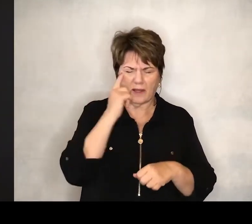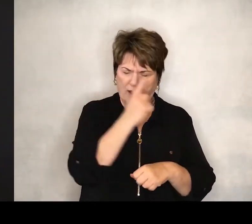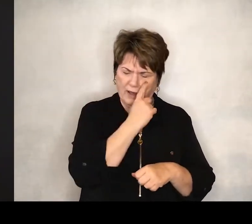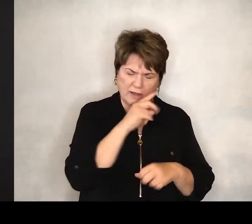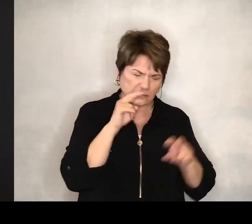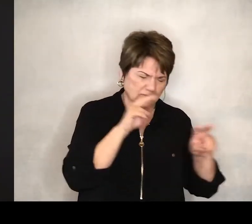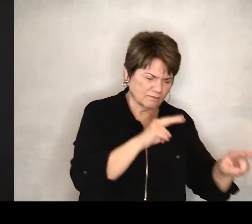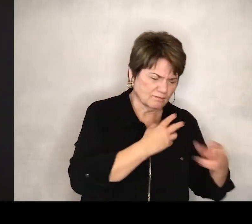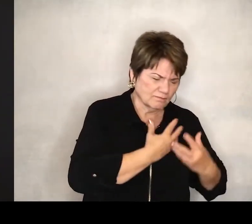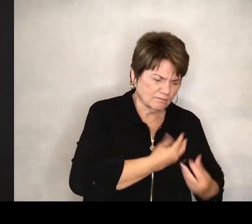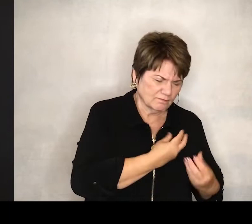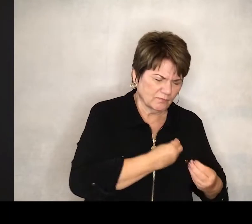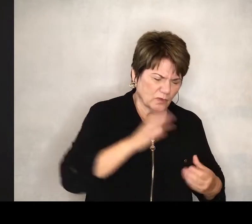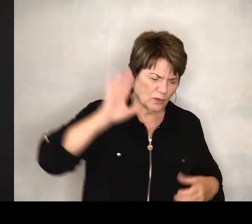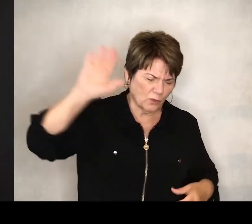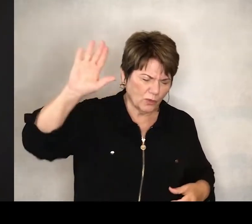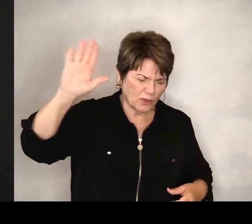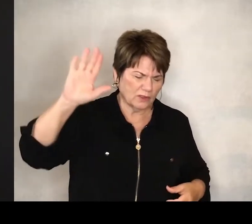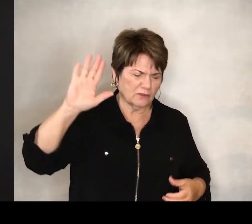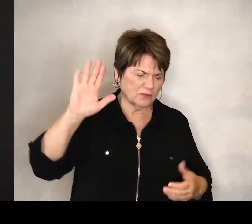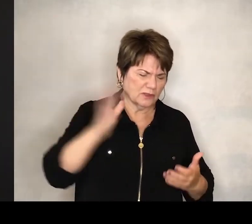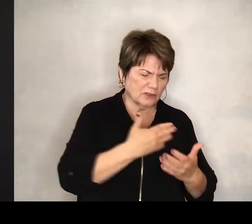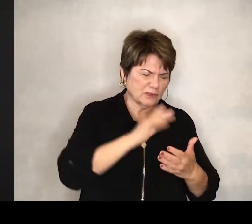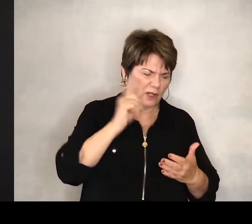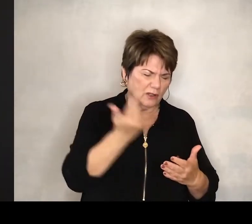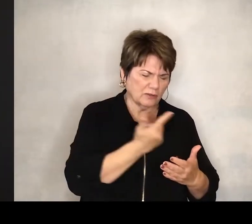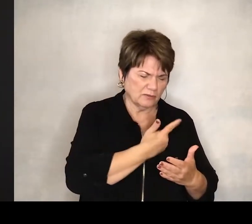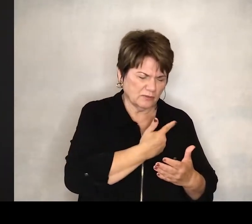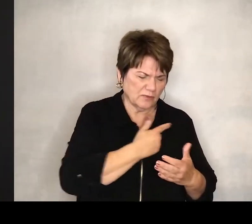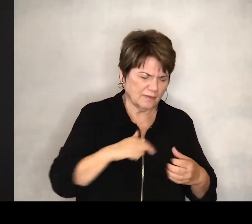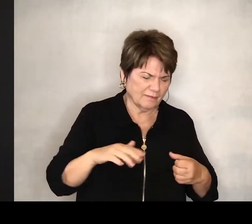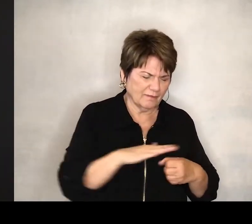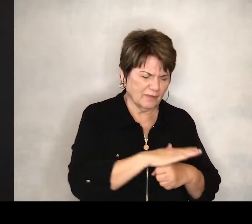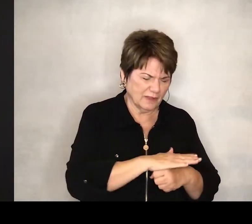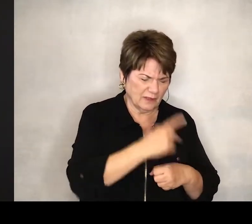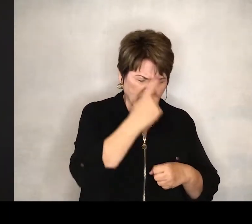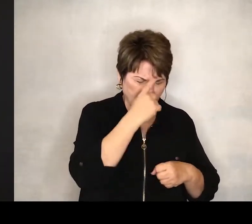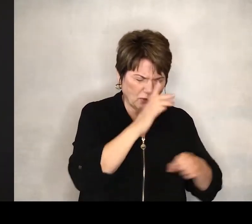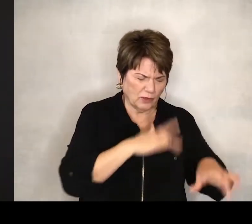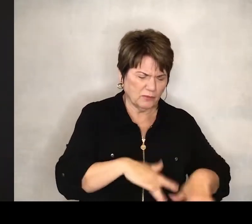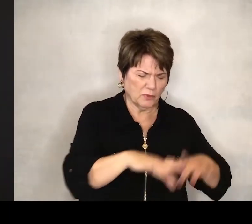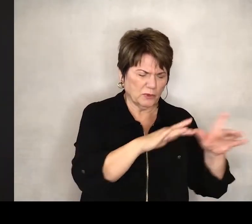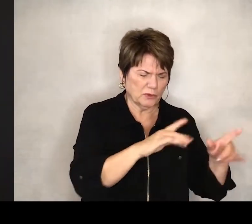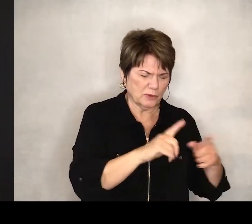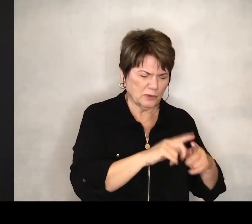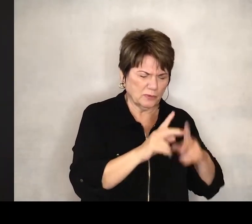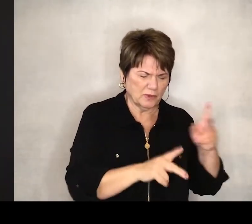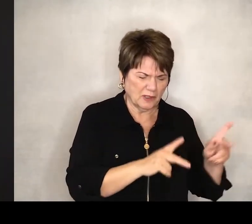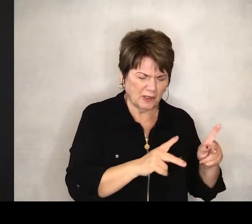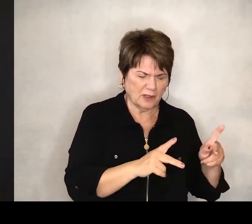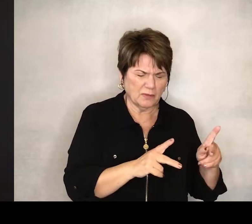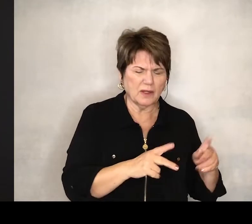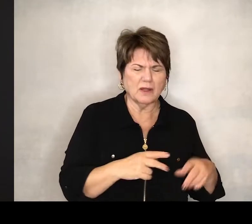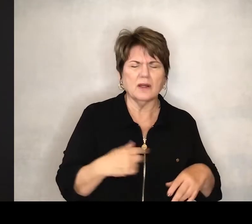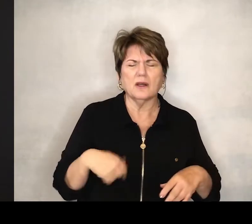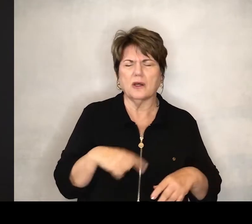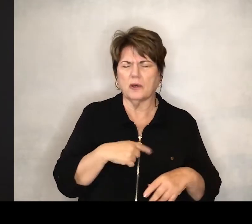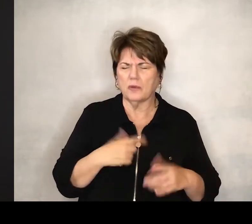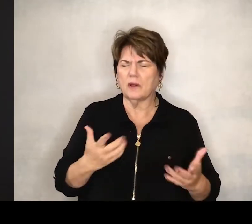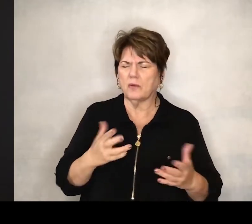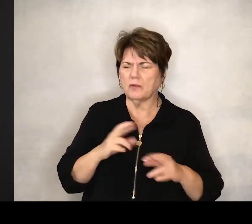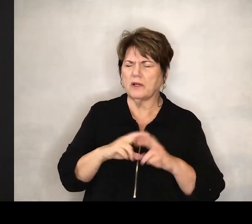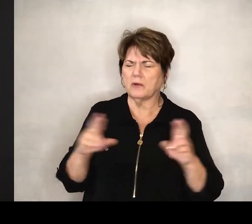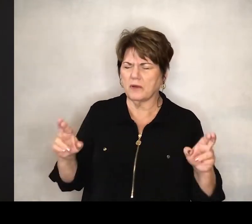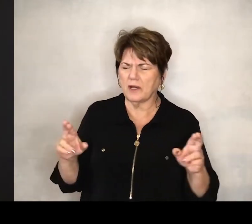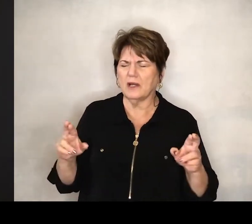compassion and our hearts with songs of grace and mercy for all mankind. Help us to come each day ready to